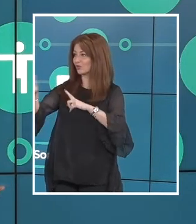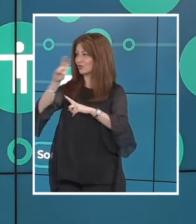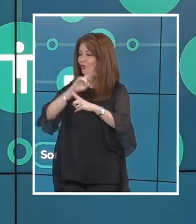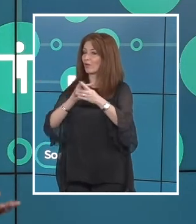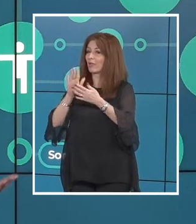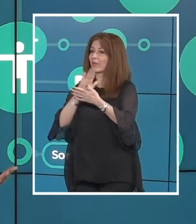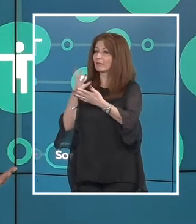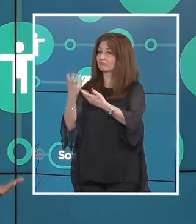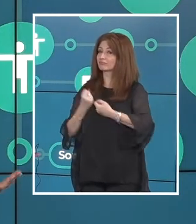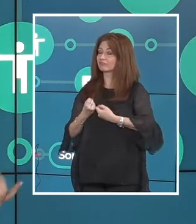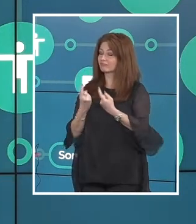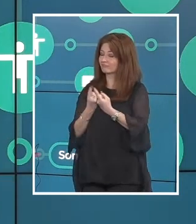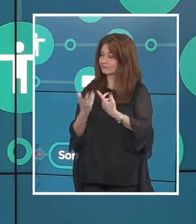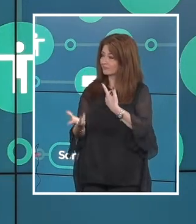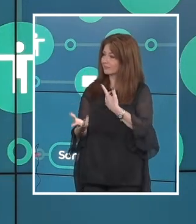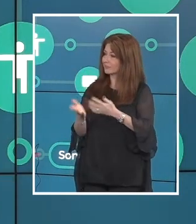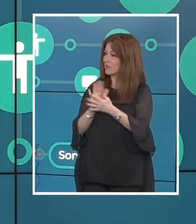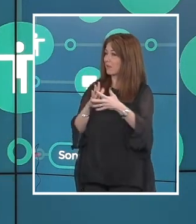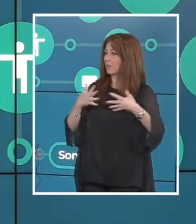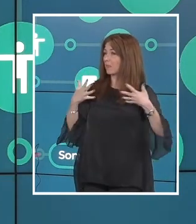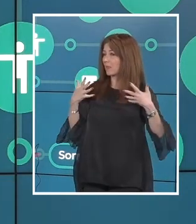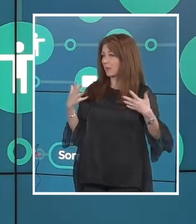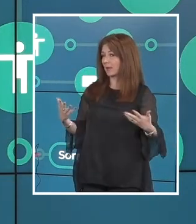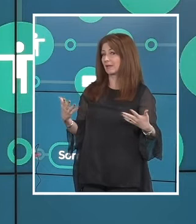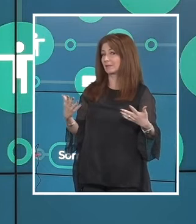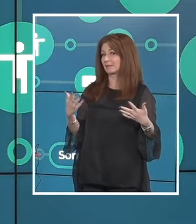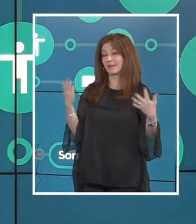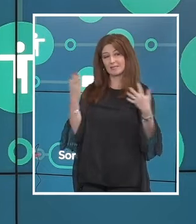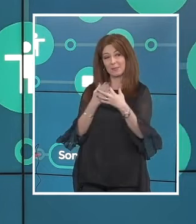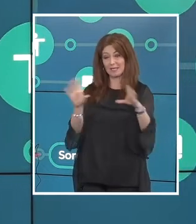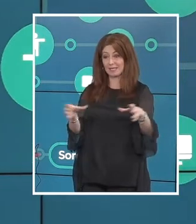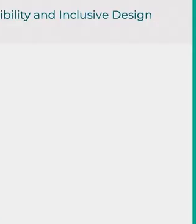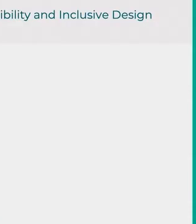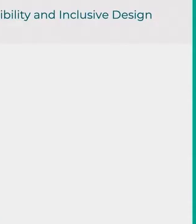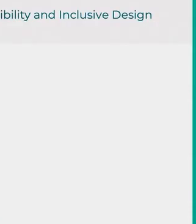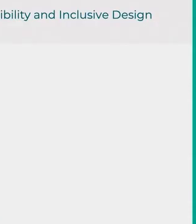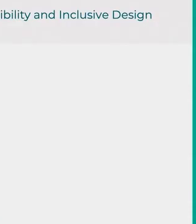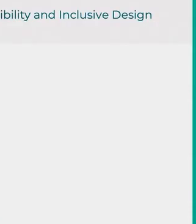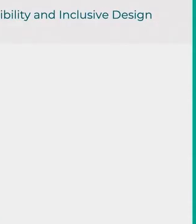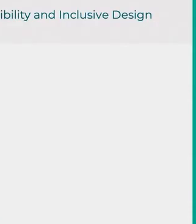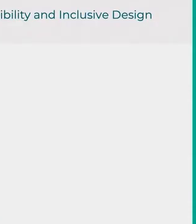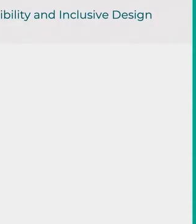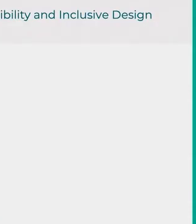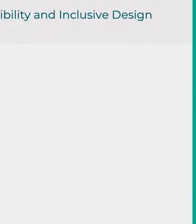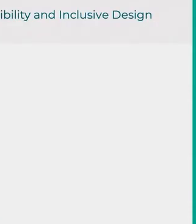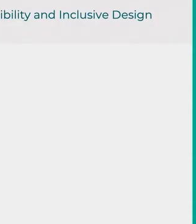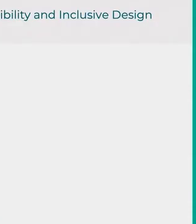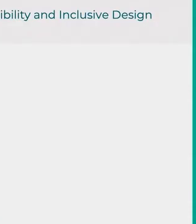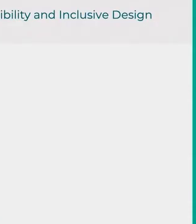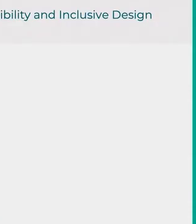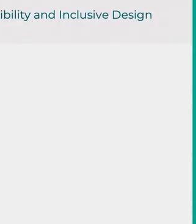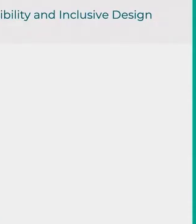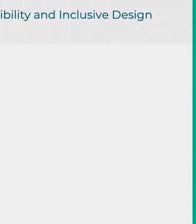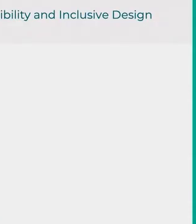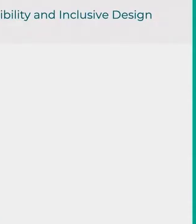takeaways. The biggest ones being we have an accessibility team, we have an accessibility lab, and we are here